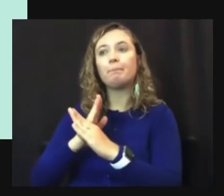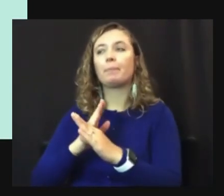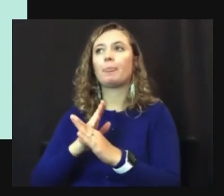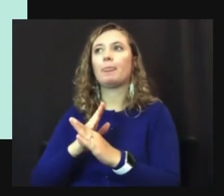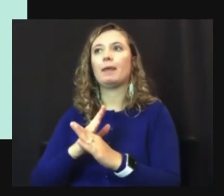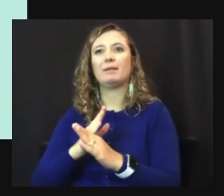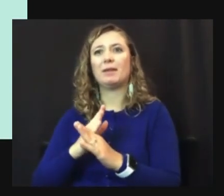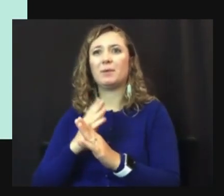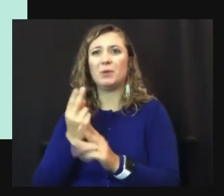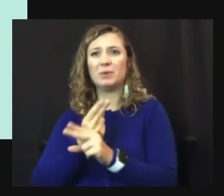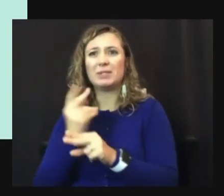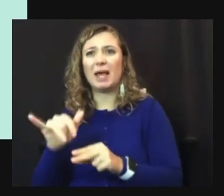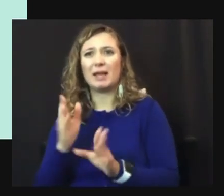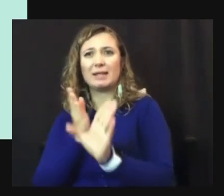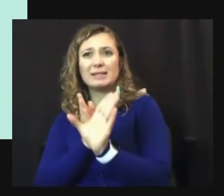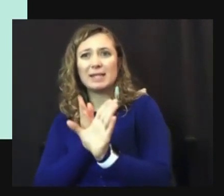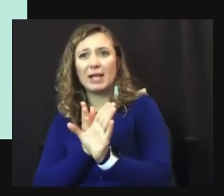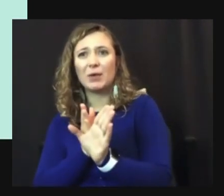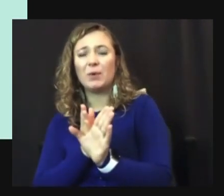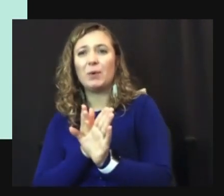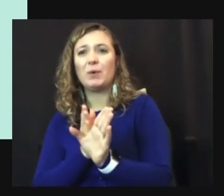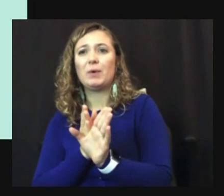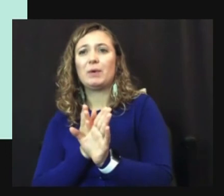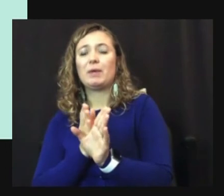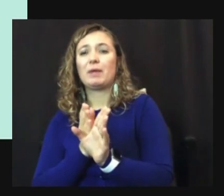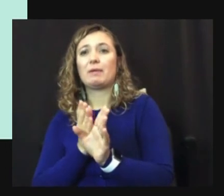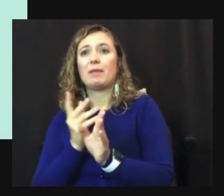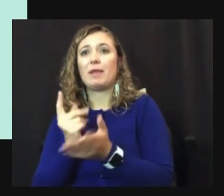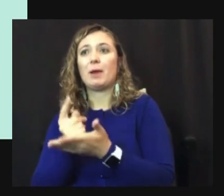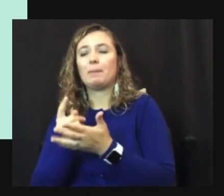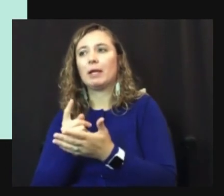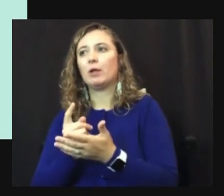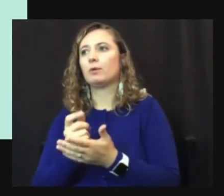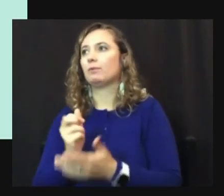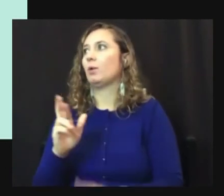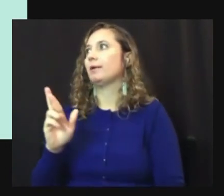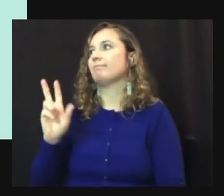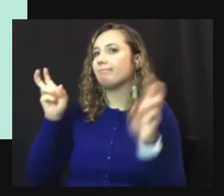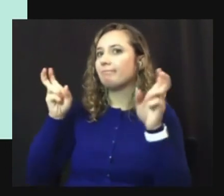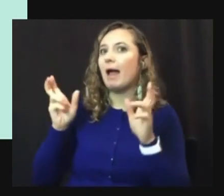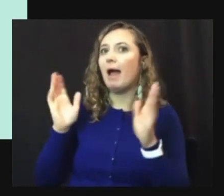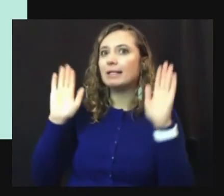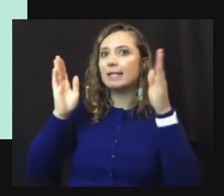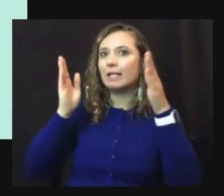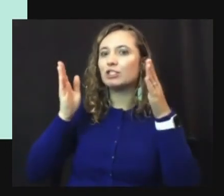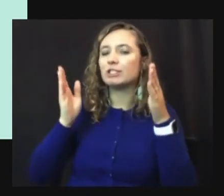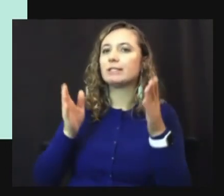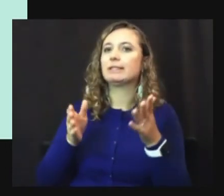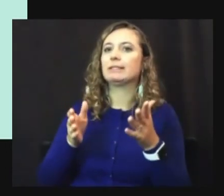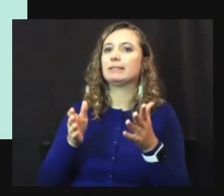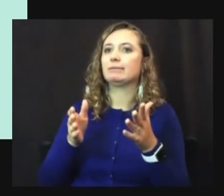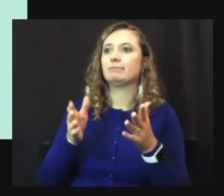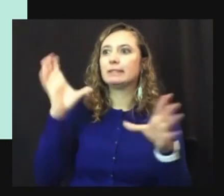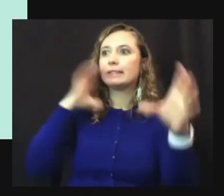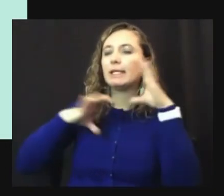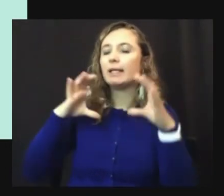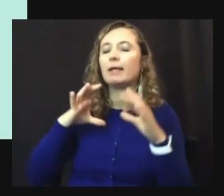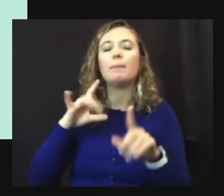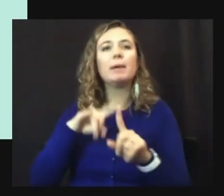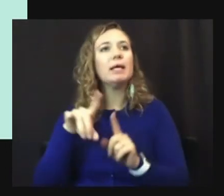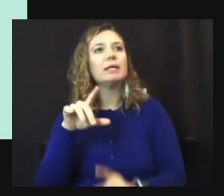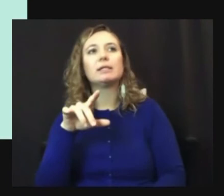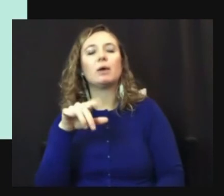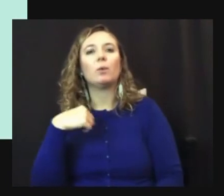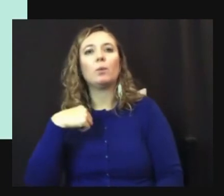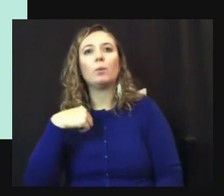lot. Attention seeking. Yeah. It's that we haven't got it yet. And that is our